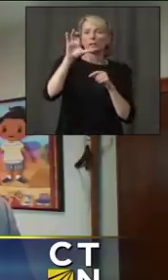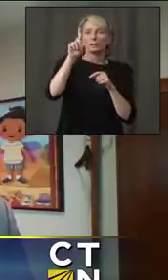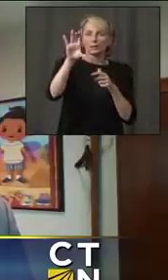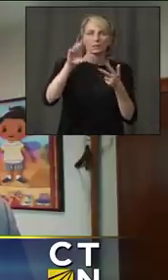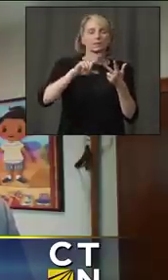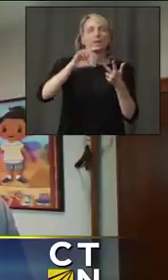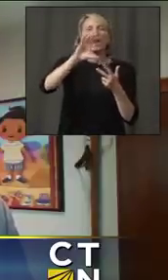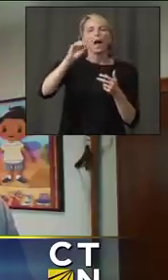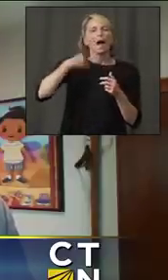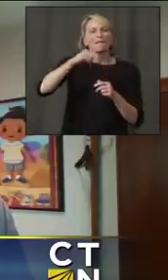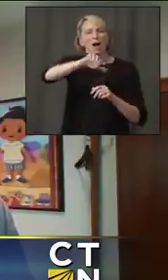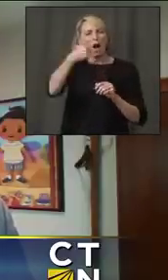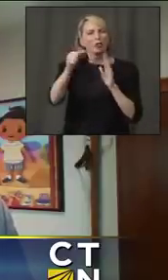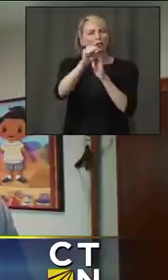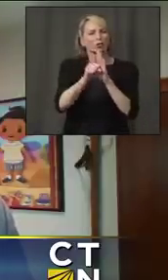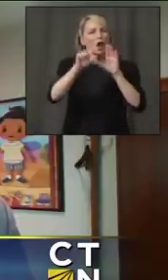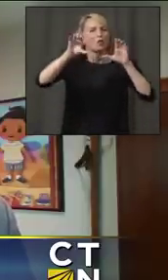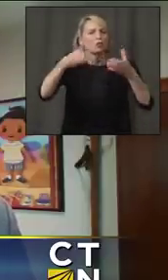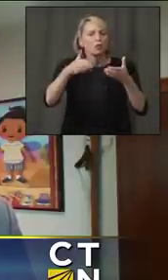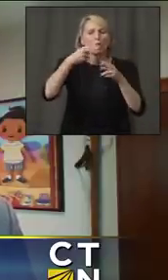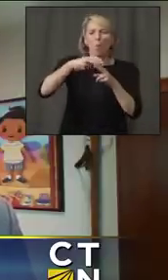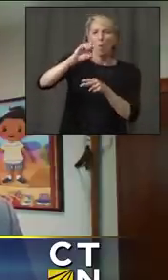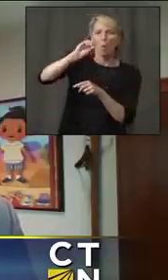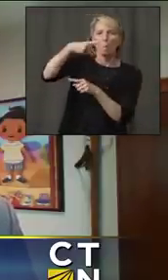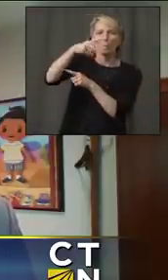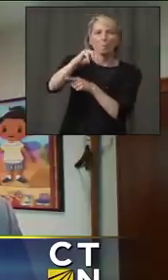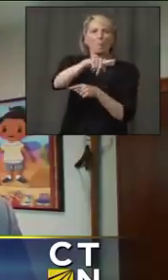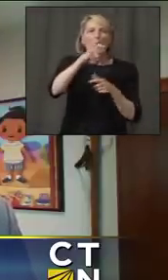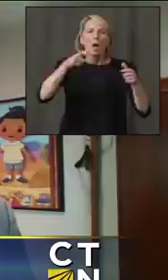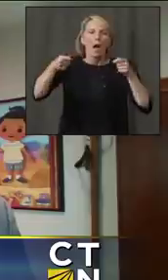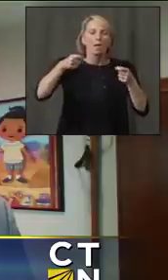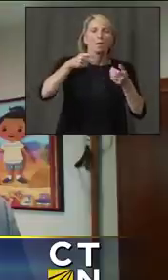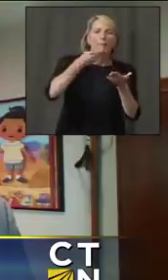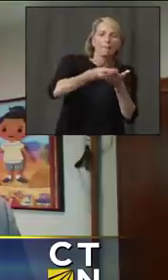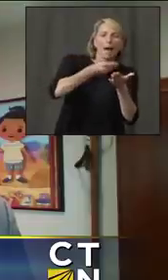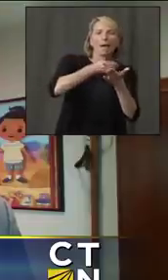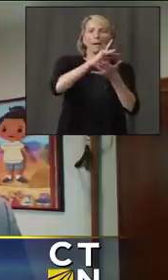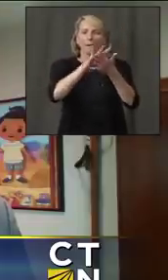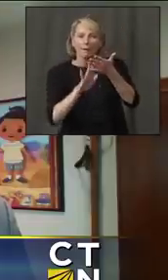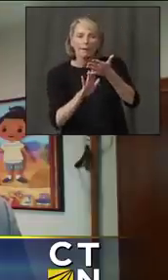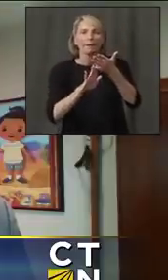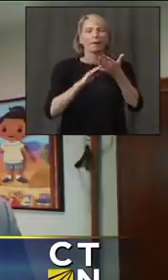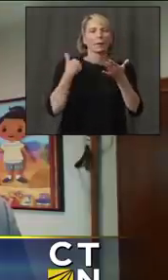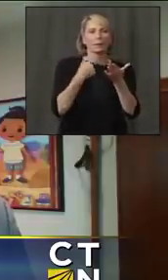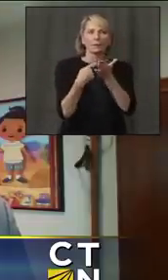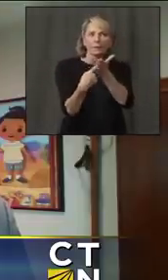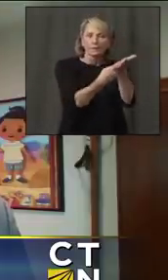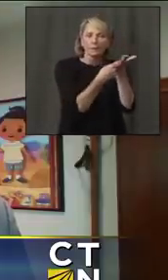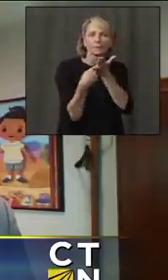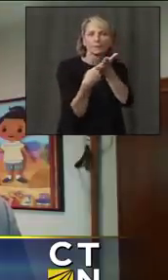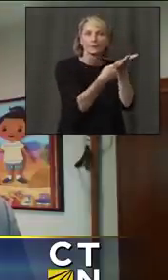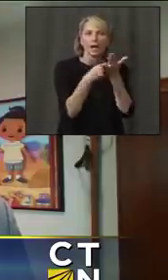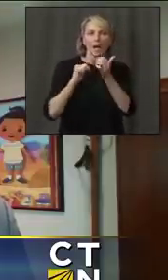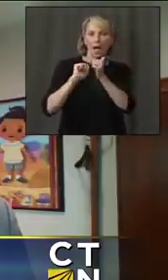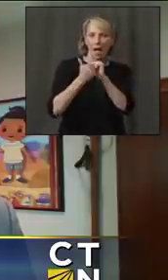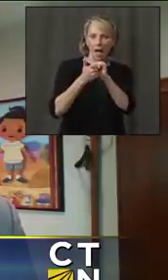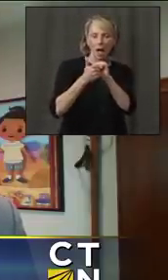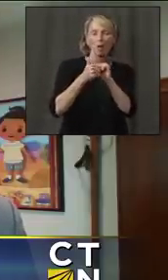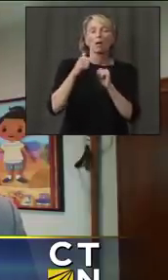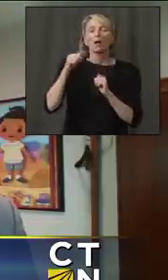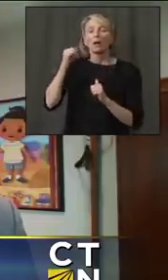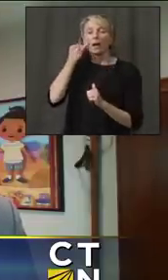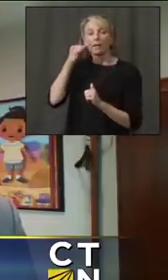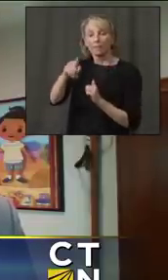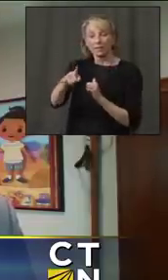handles the building construction projects and school buildings. So we have information for those